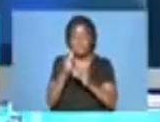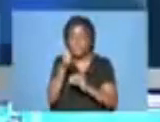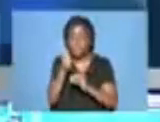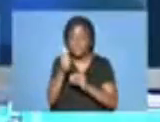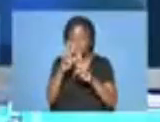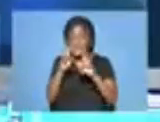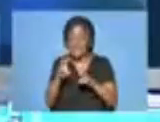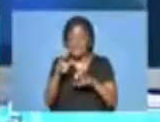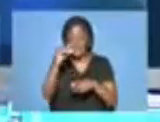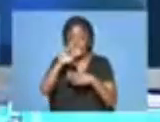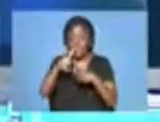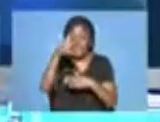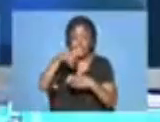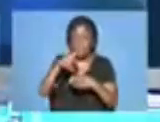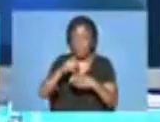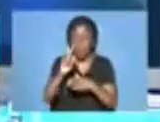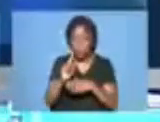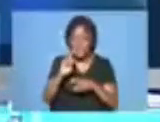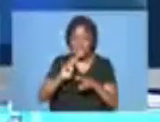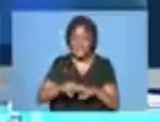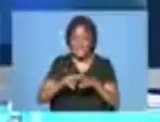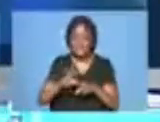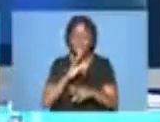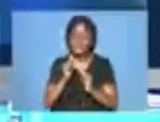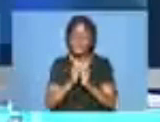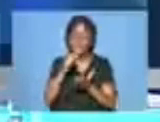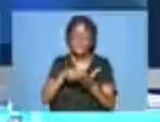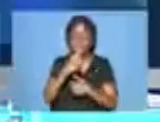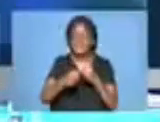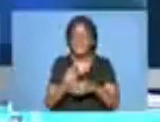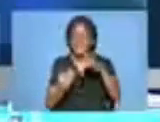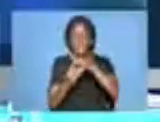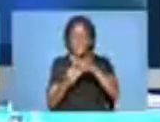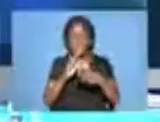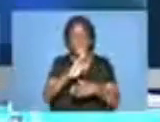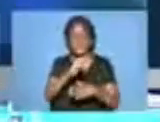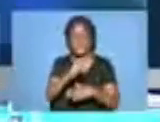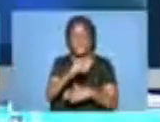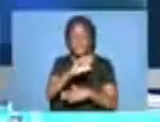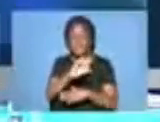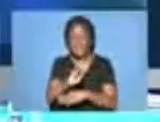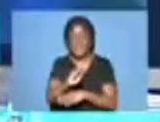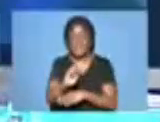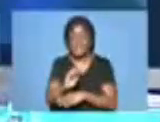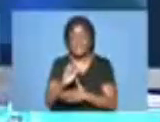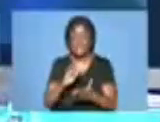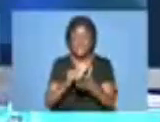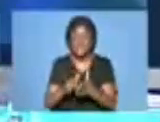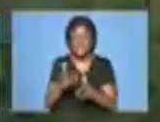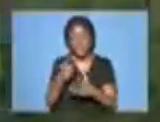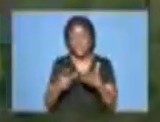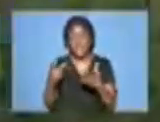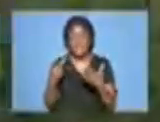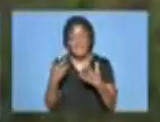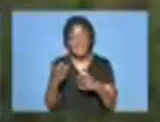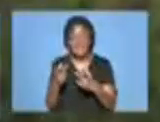sitting. Cleopatra Murphy spoke with this year's top BGCSE scholar about what it took to get the job done.